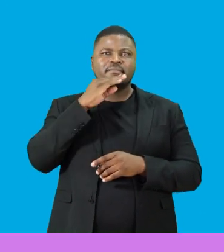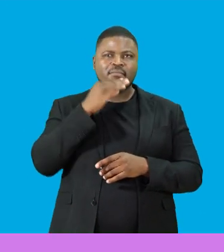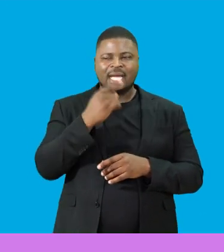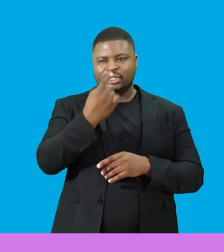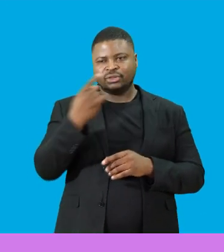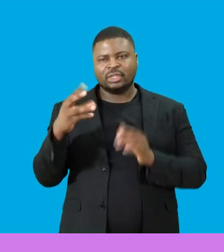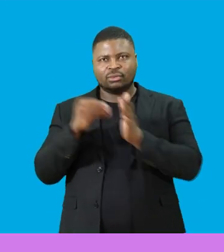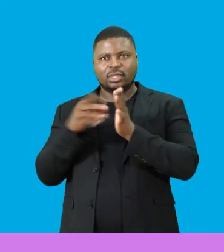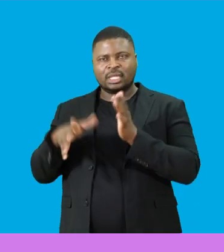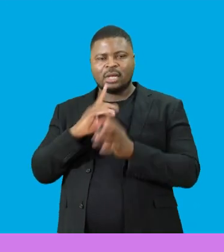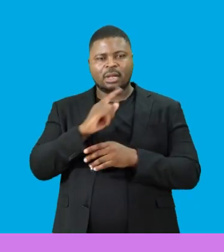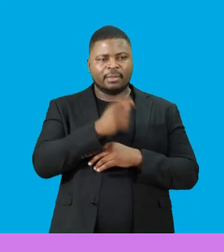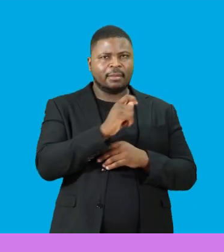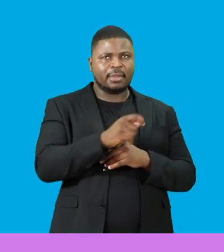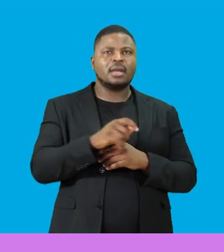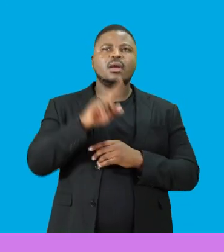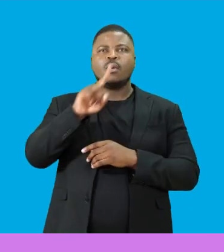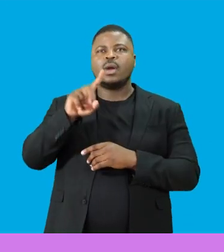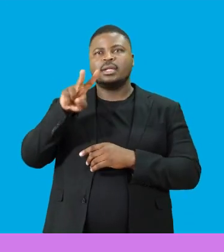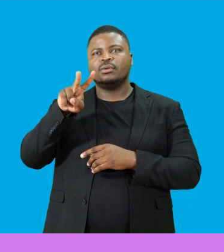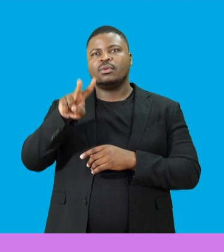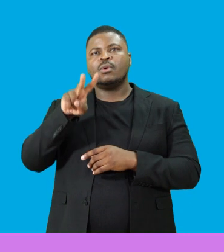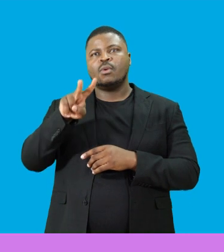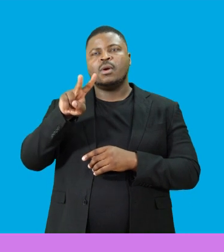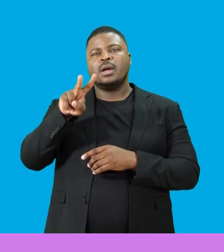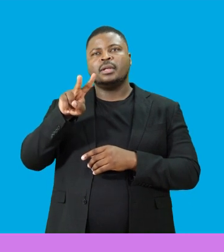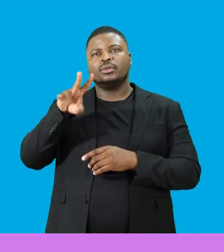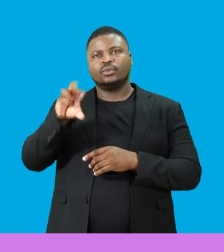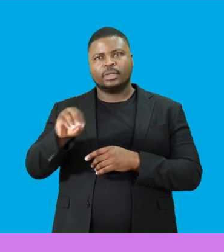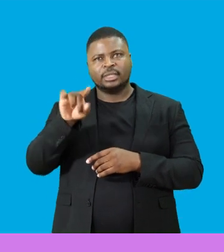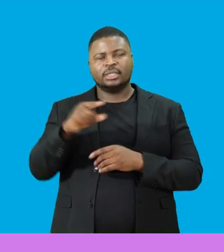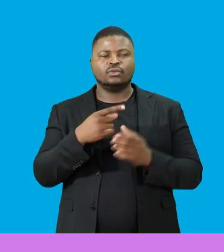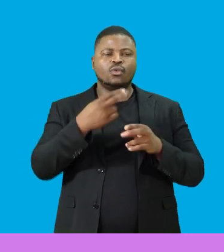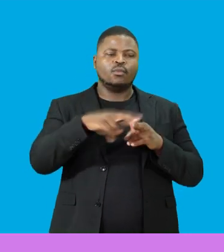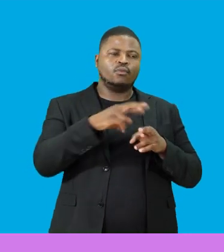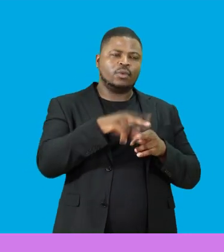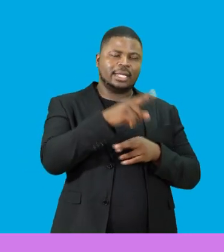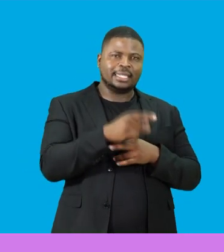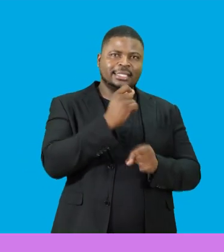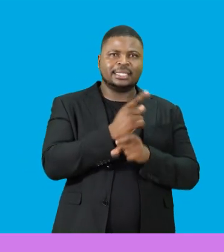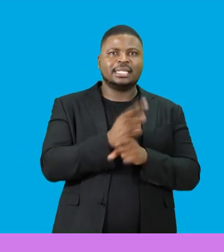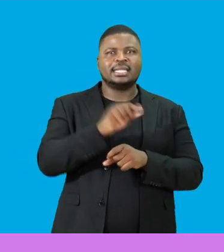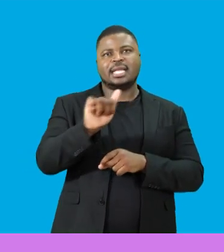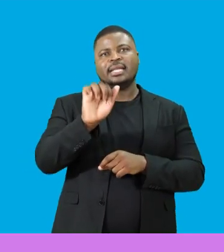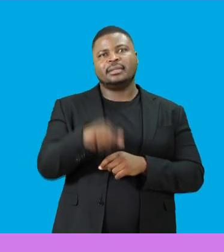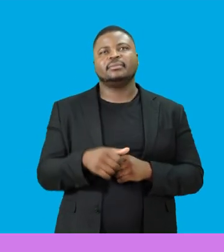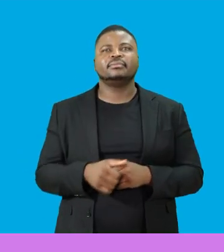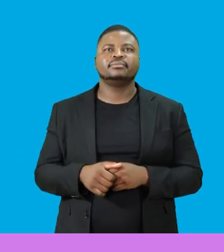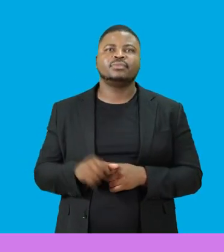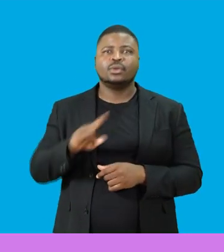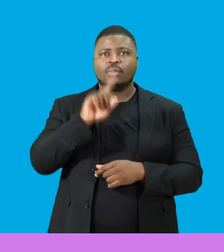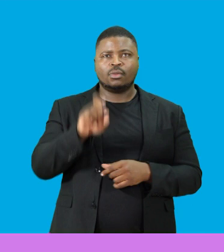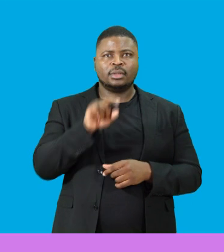cost each learner 120 to hire taxi A. So let's go to question C. Question C